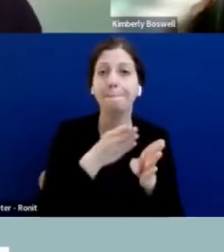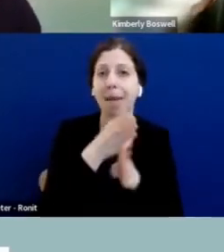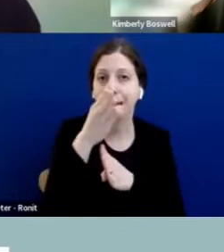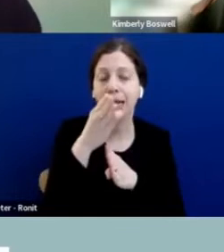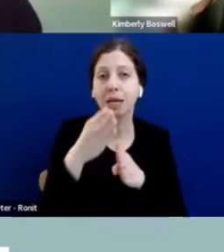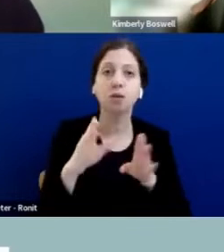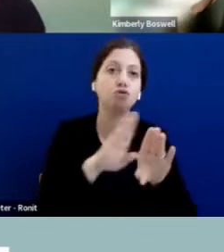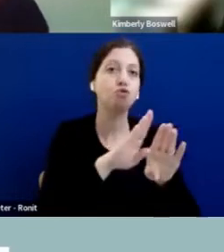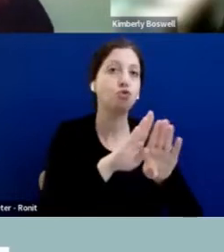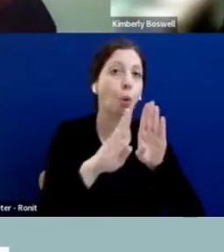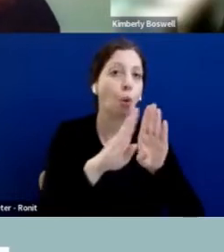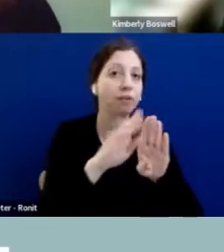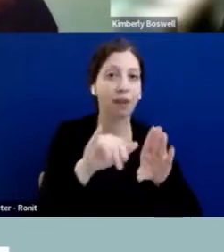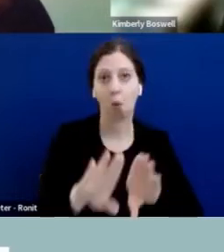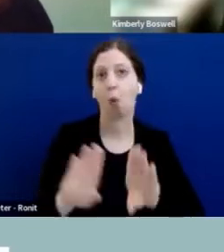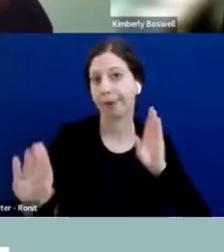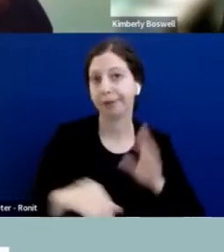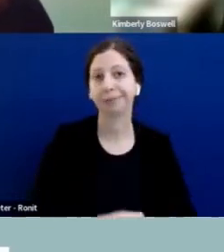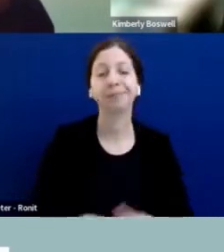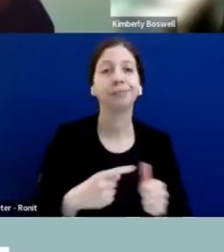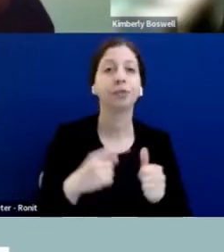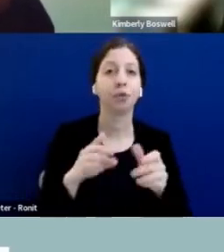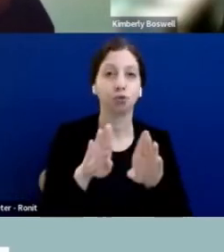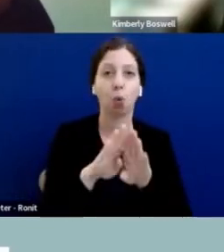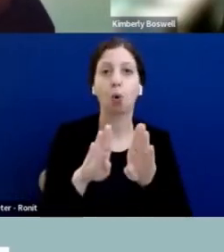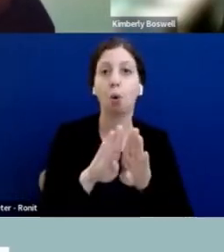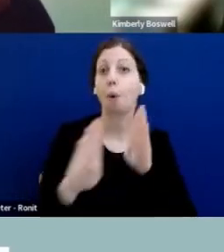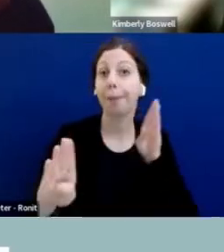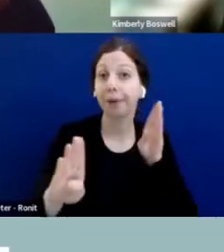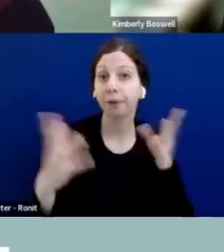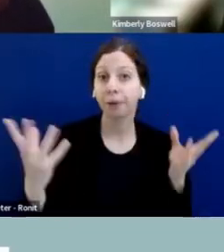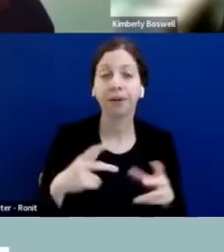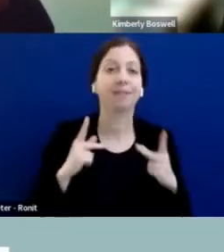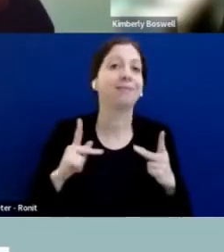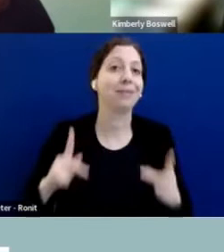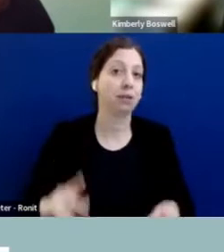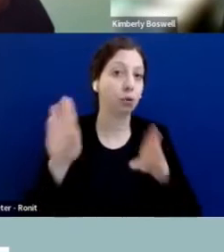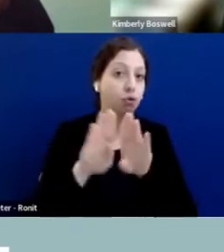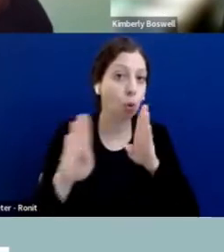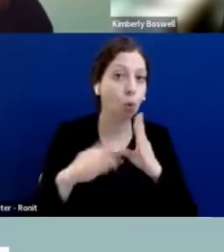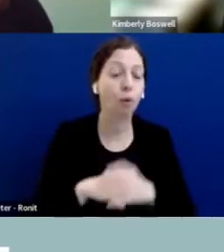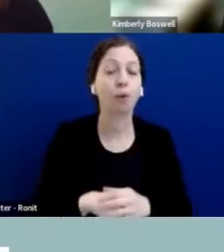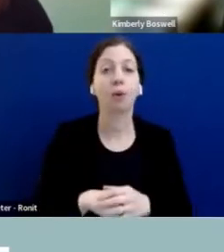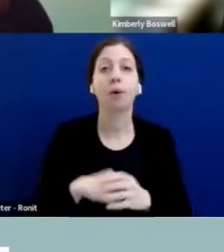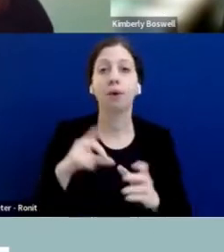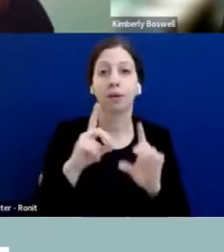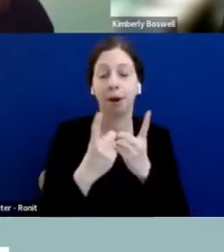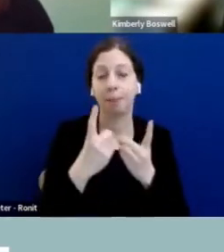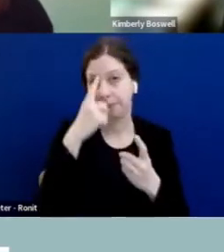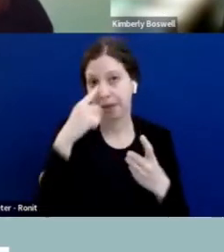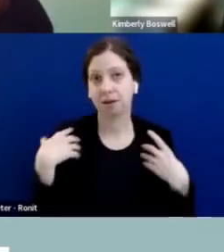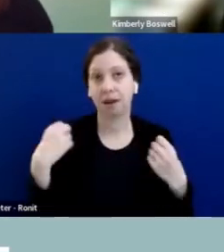4 doors first. The first door that opened up was the physical door. Department of Mental Health Leadership